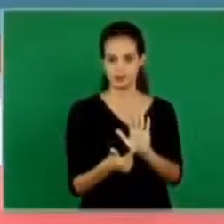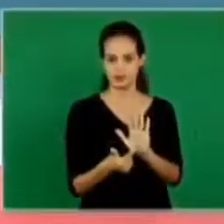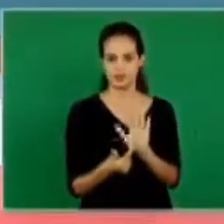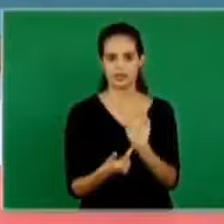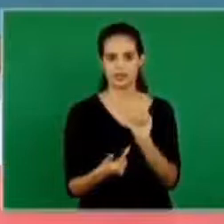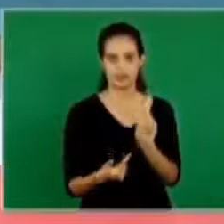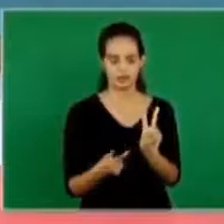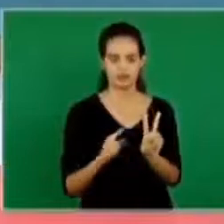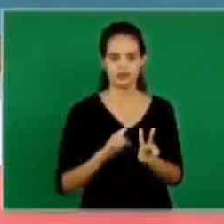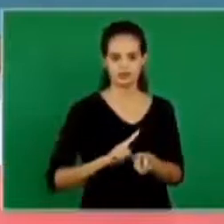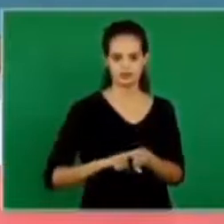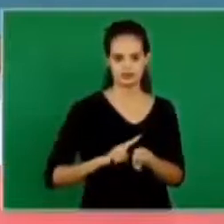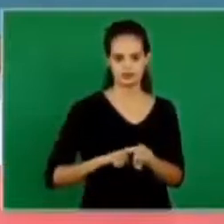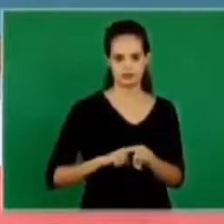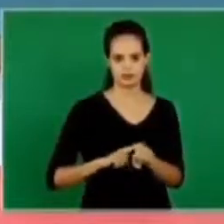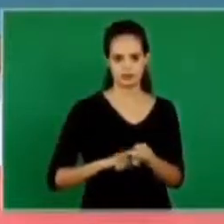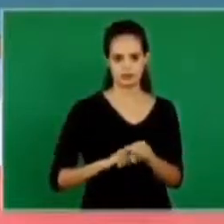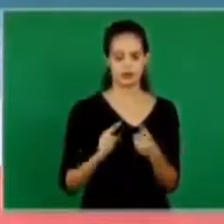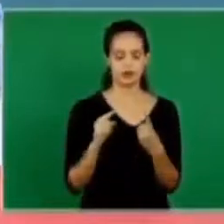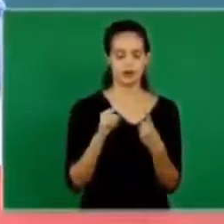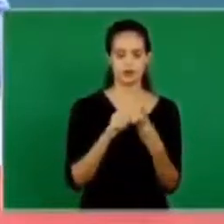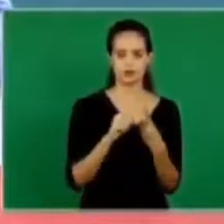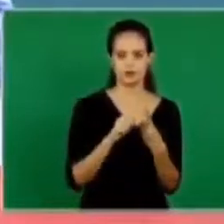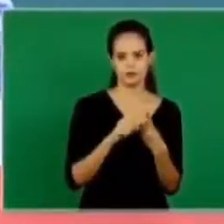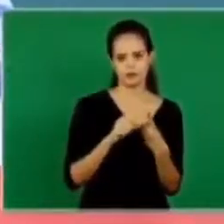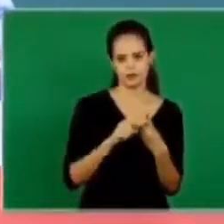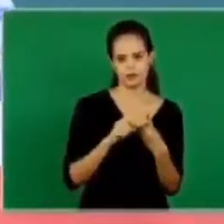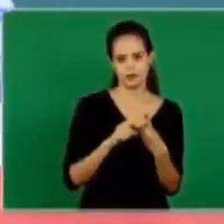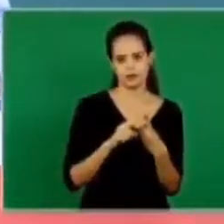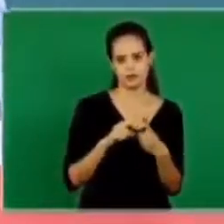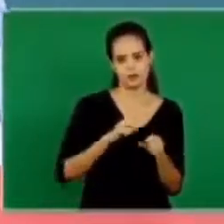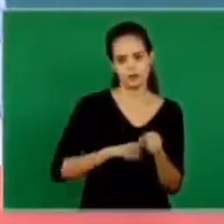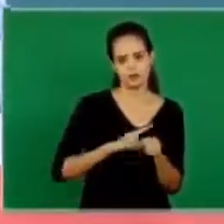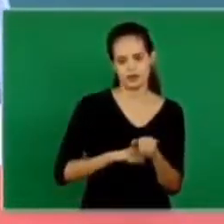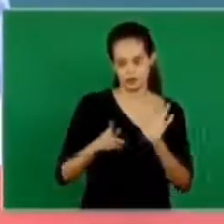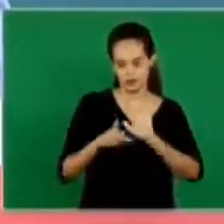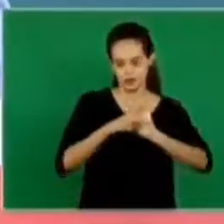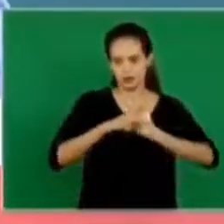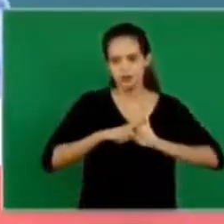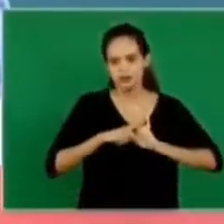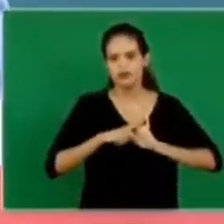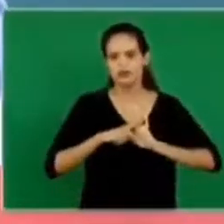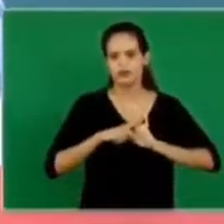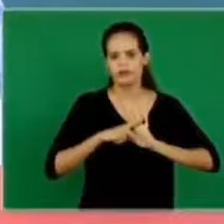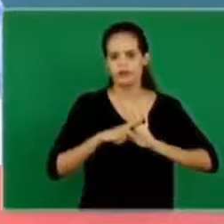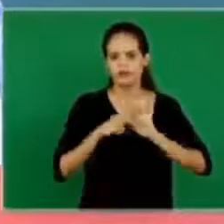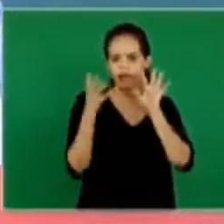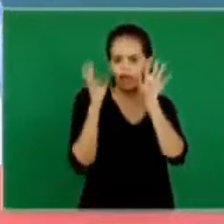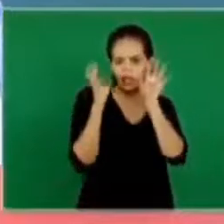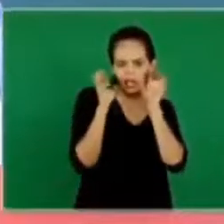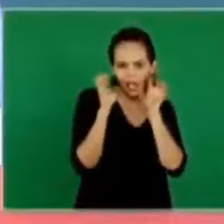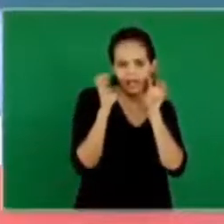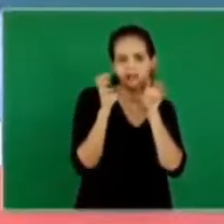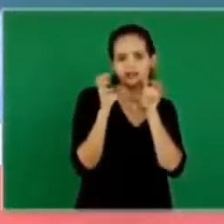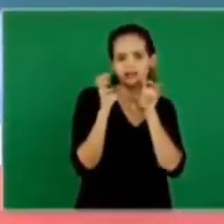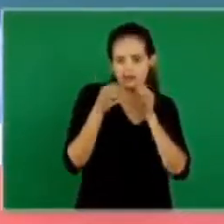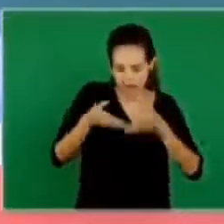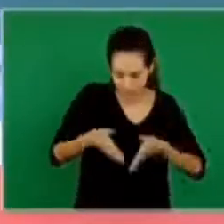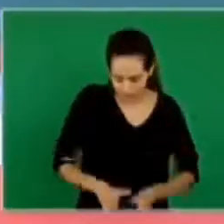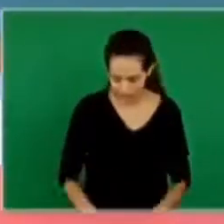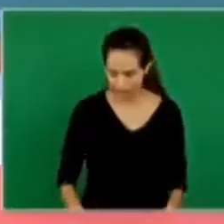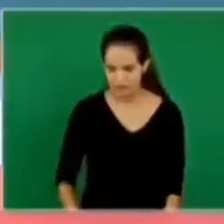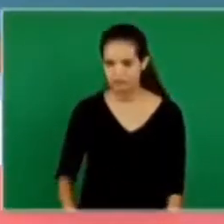The Chronos, which is the time of man, the time that make us old, the time that never comes